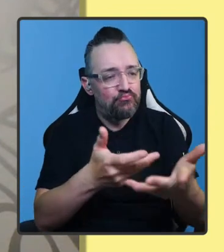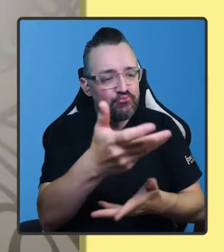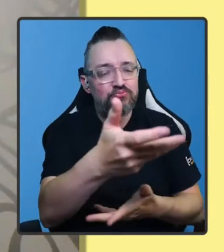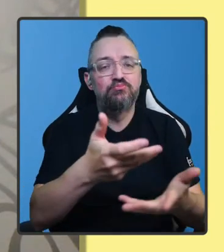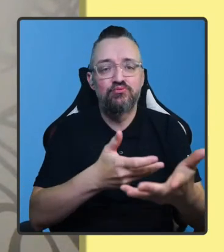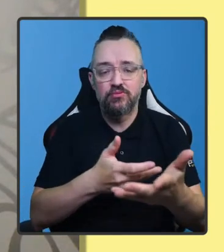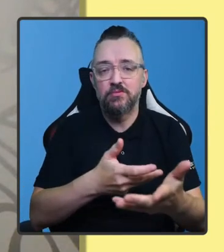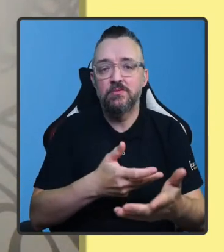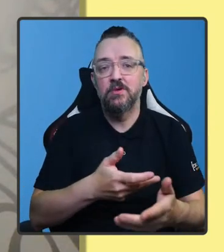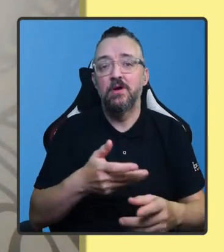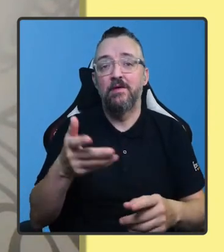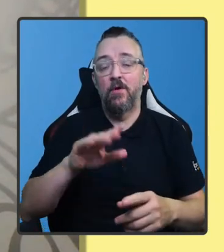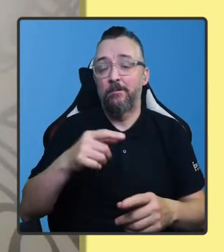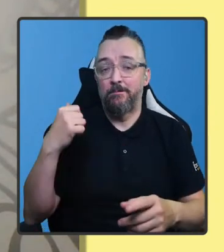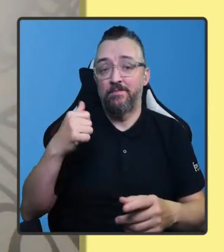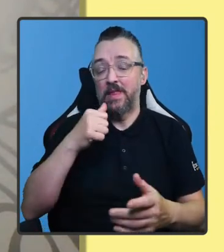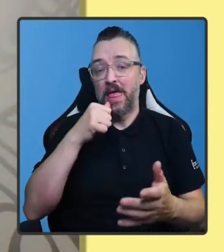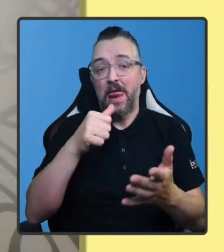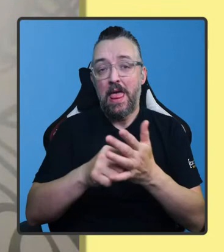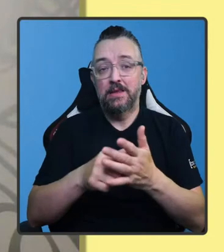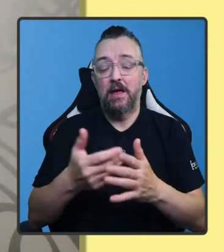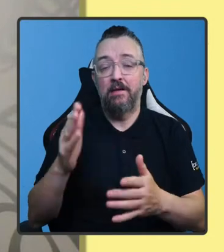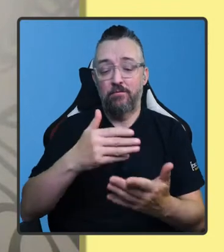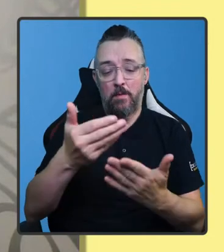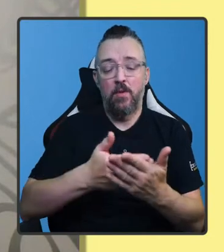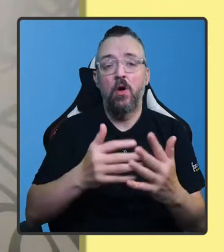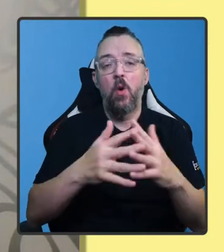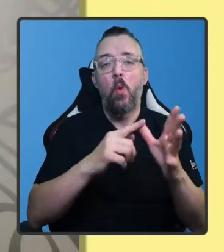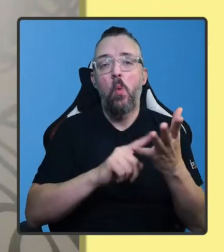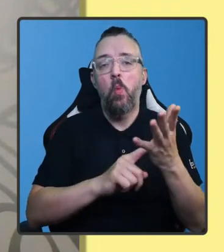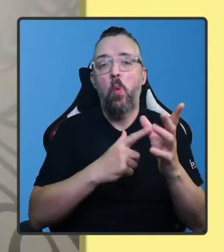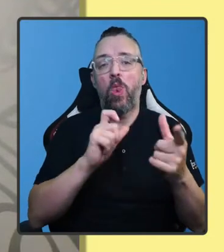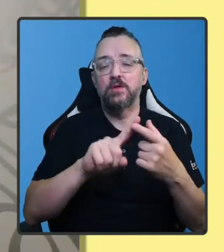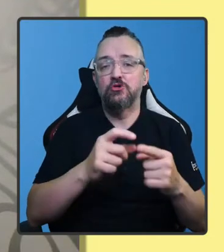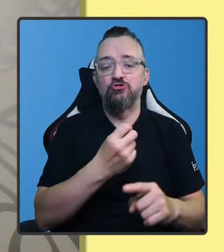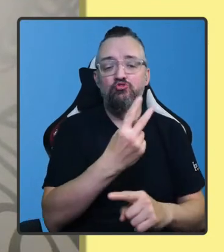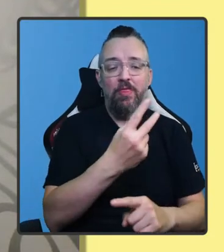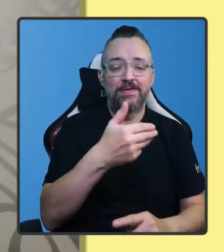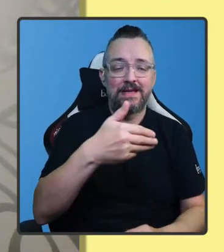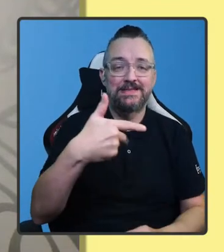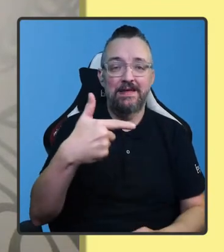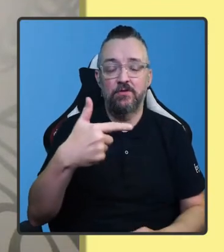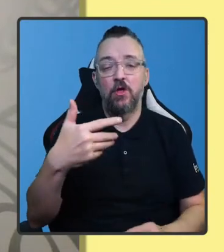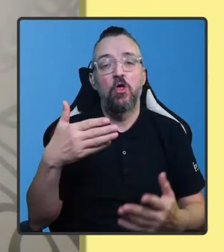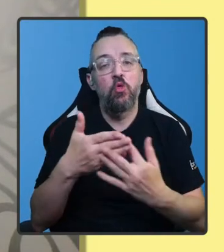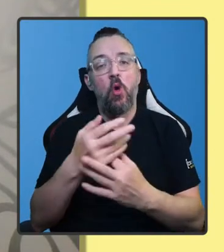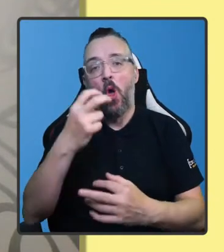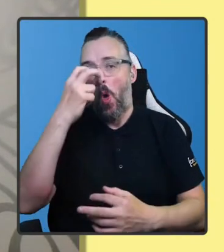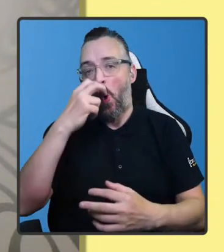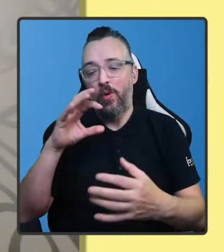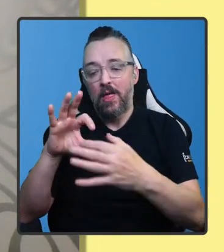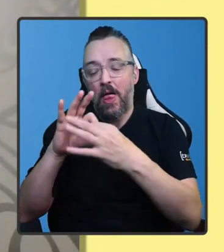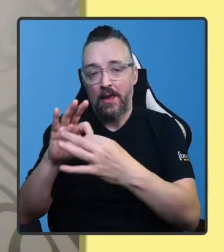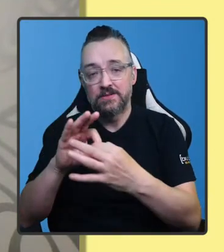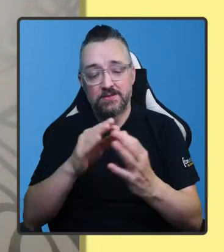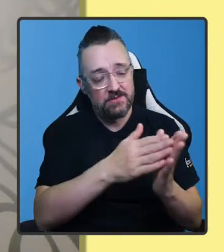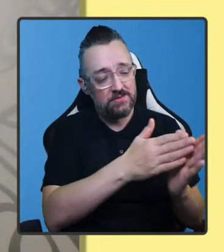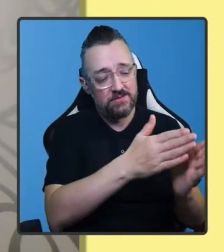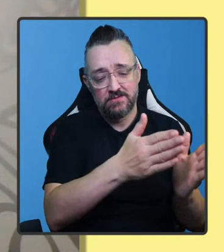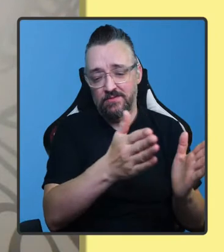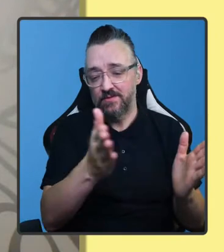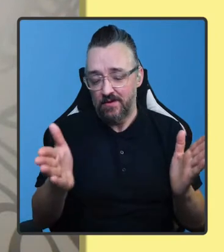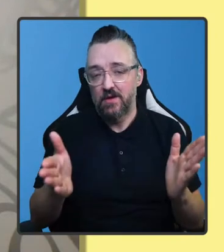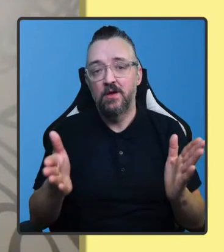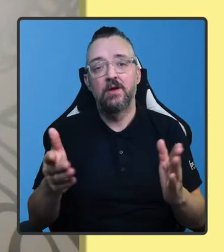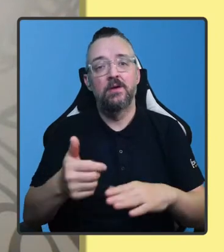Murray-Lubeck letter of 1297 through the Old Alliance to the Erasmus exchange programme established by Winnie